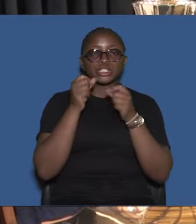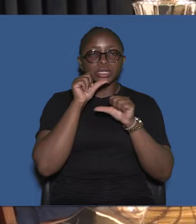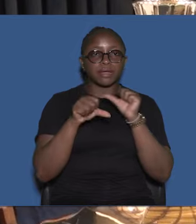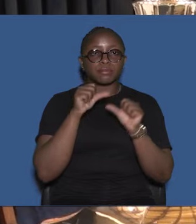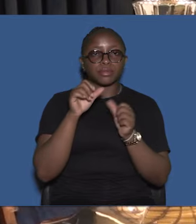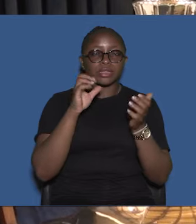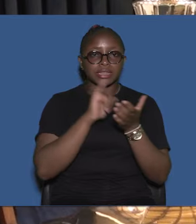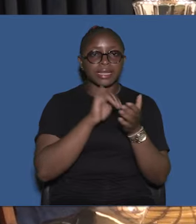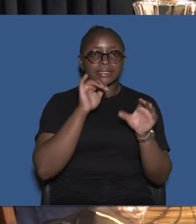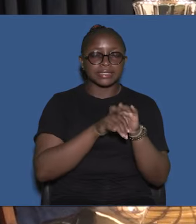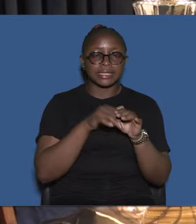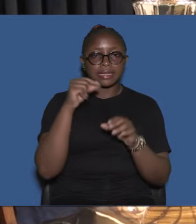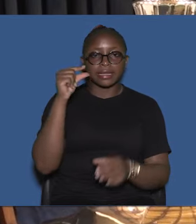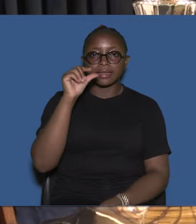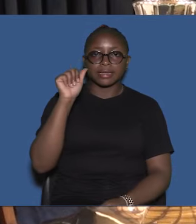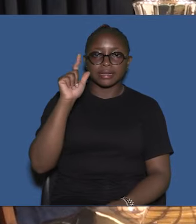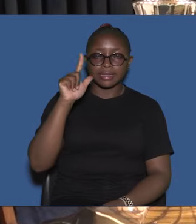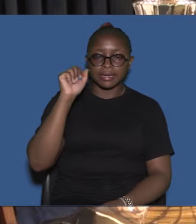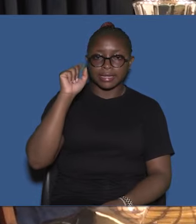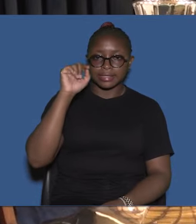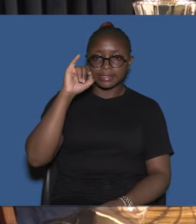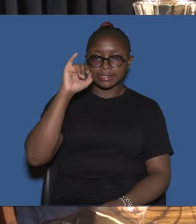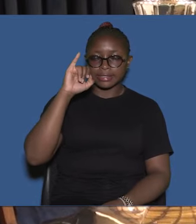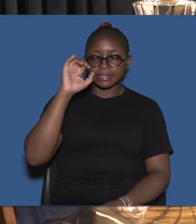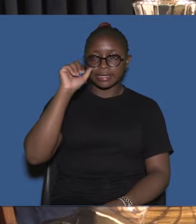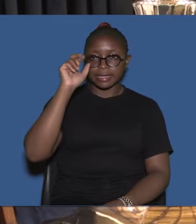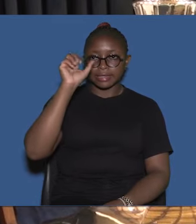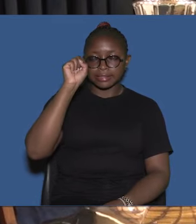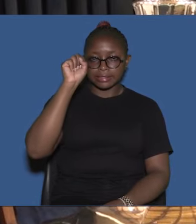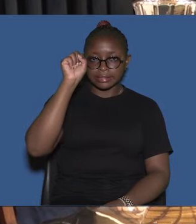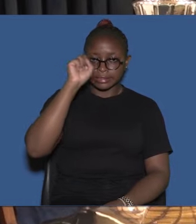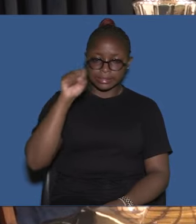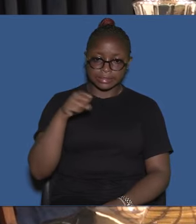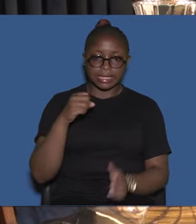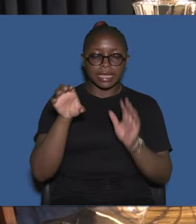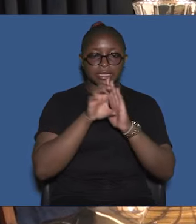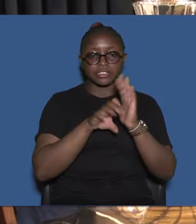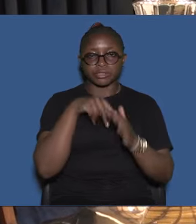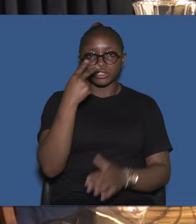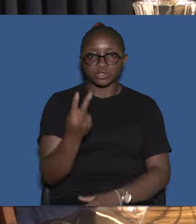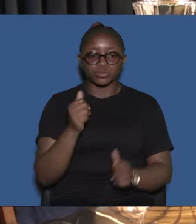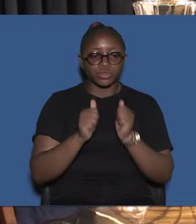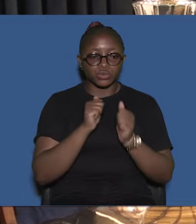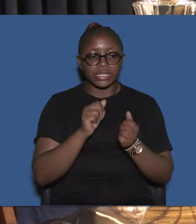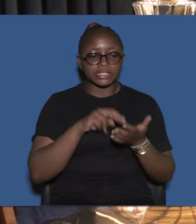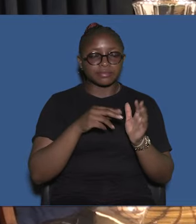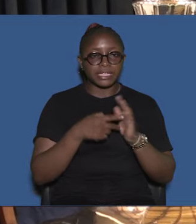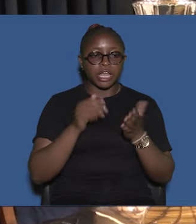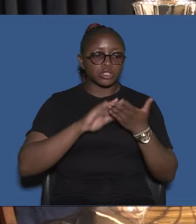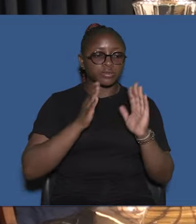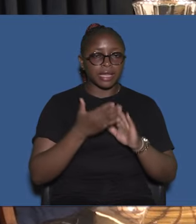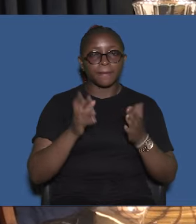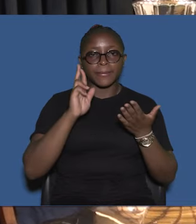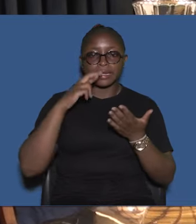Galatians chapter 2. So justification is being made righteous. So there